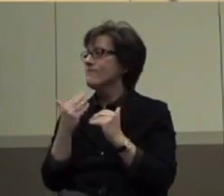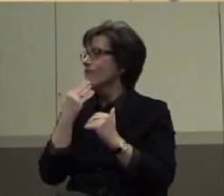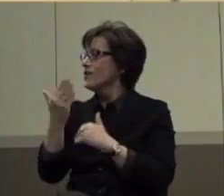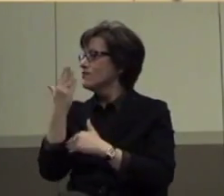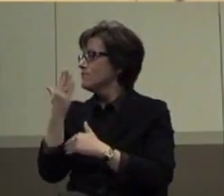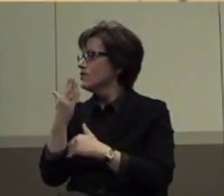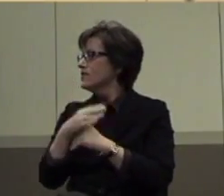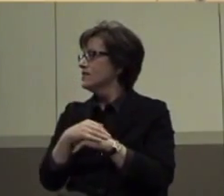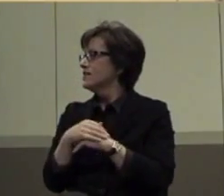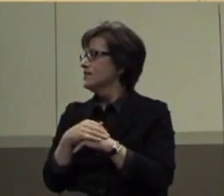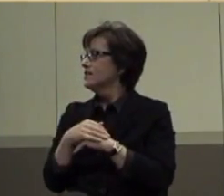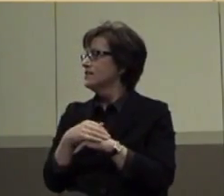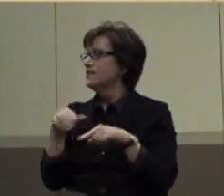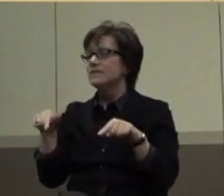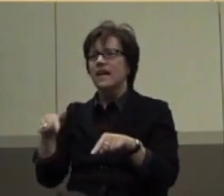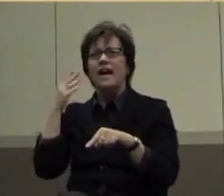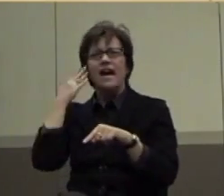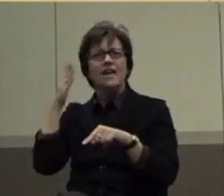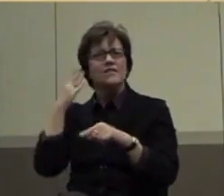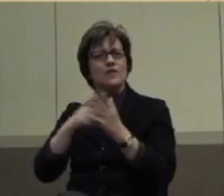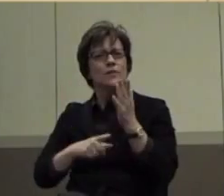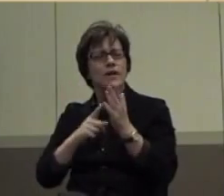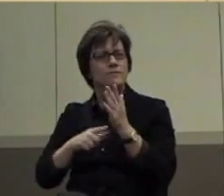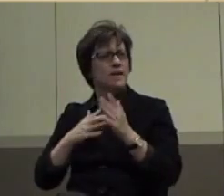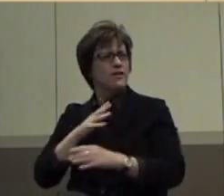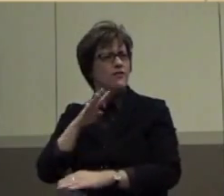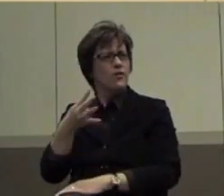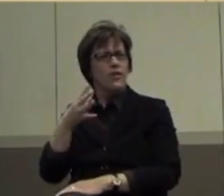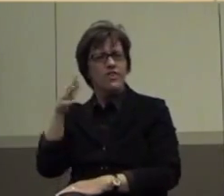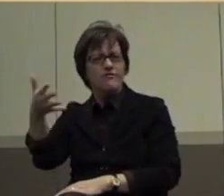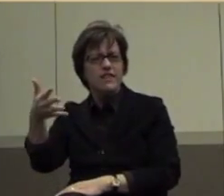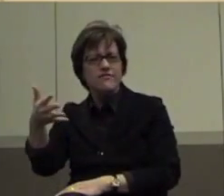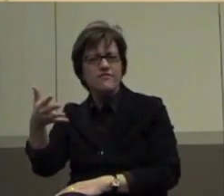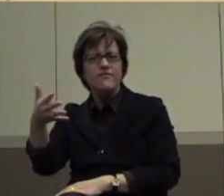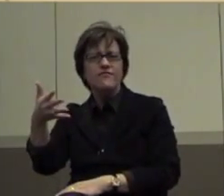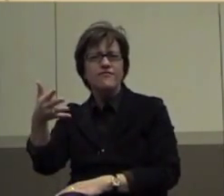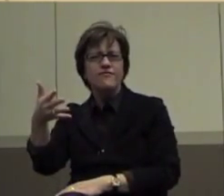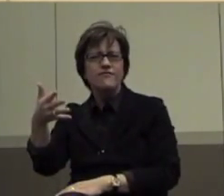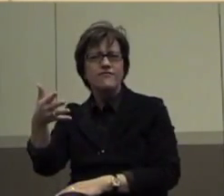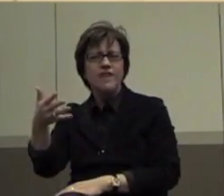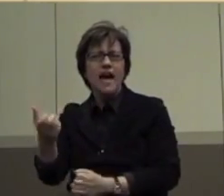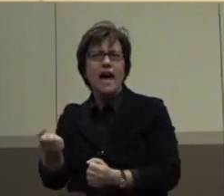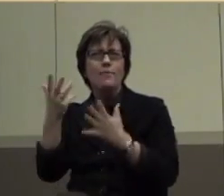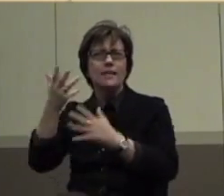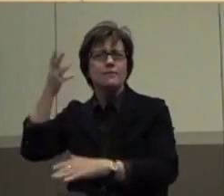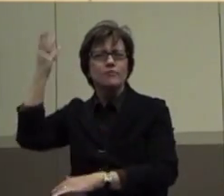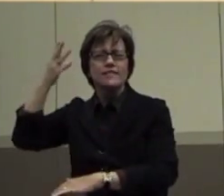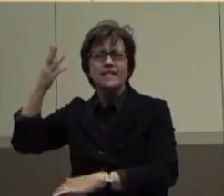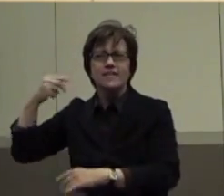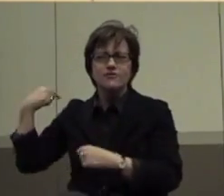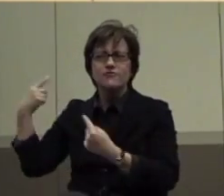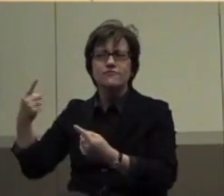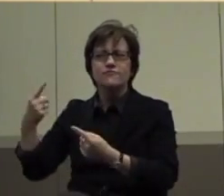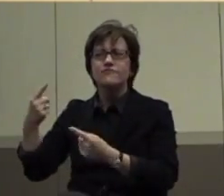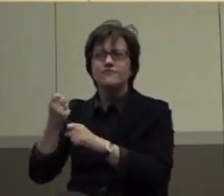This is, I don't know what, my fourth, fifth, I don't know what number of presentations that we've done here every year.